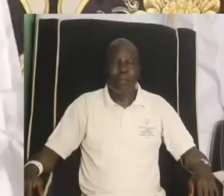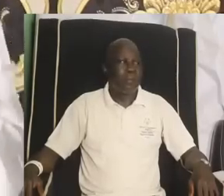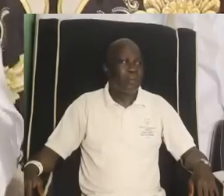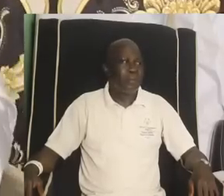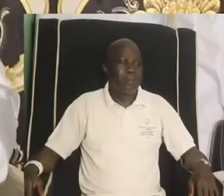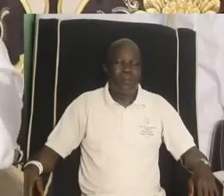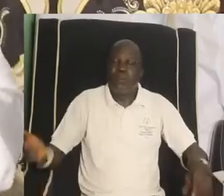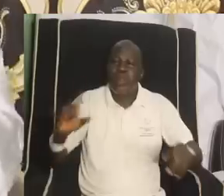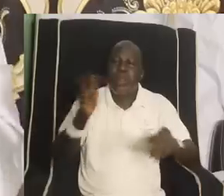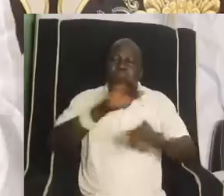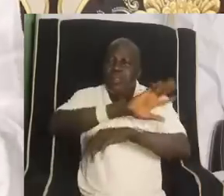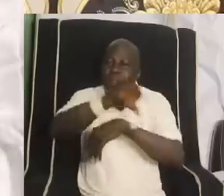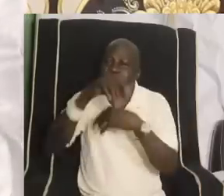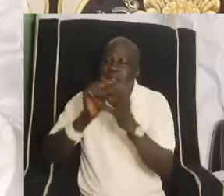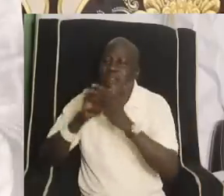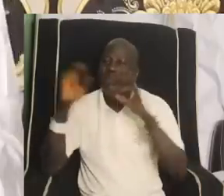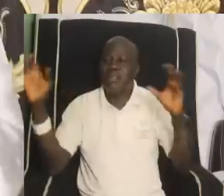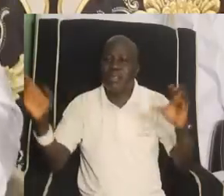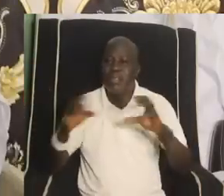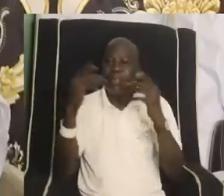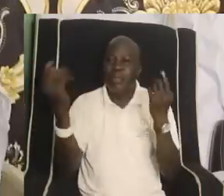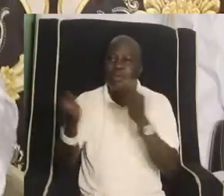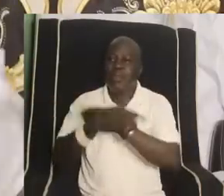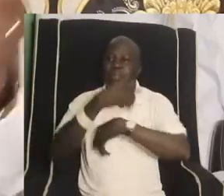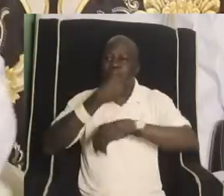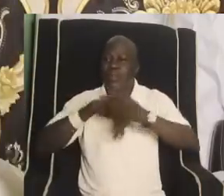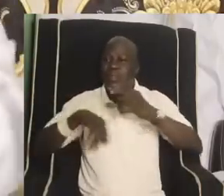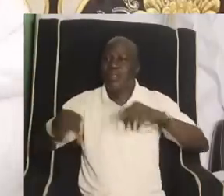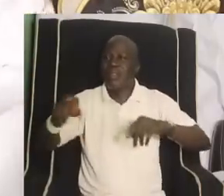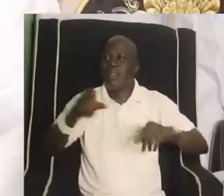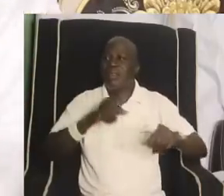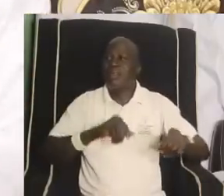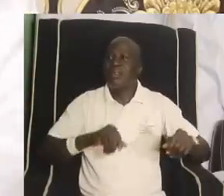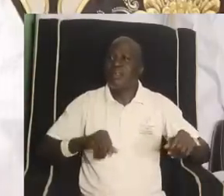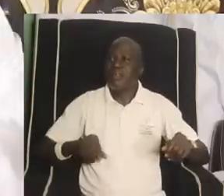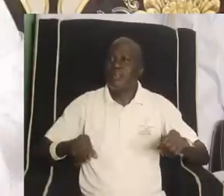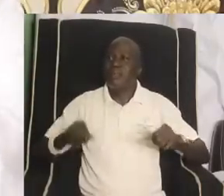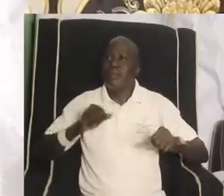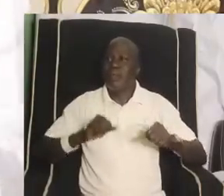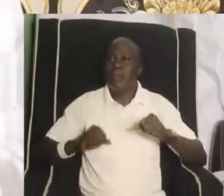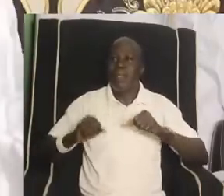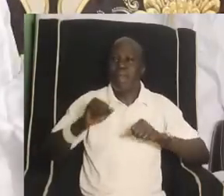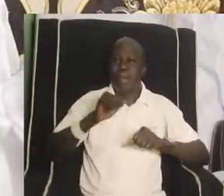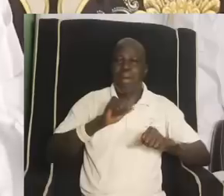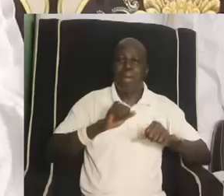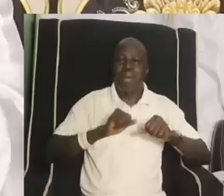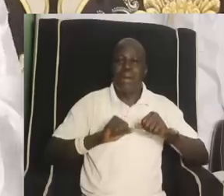Brothers celebrants.